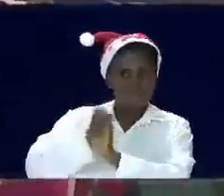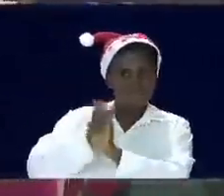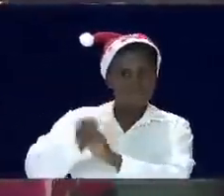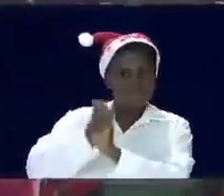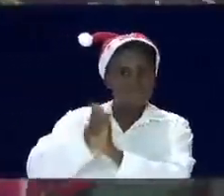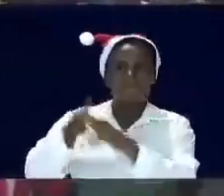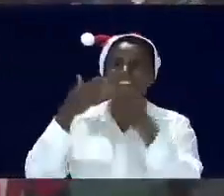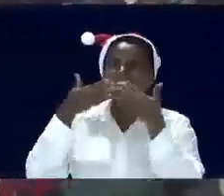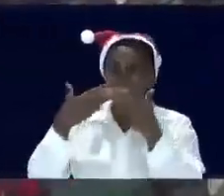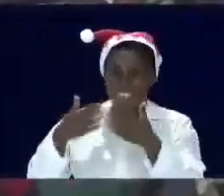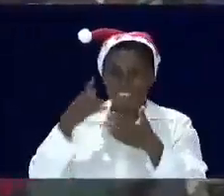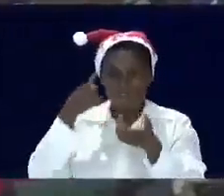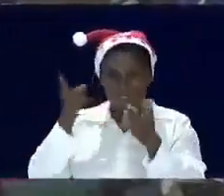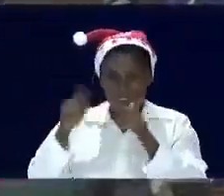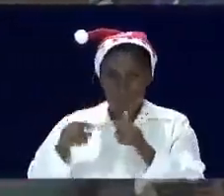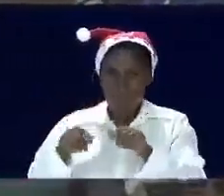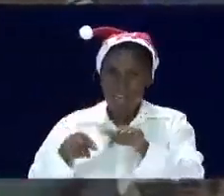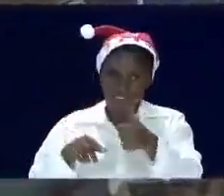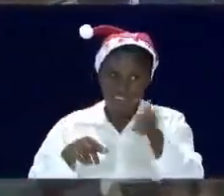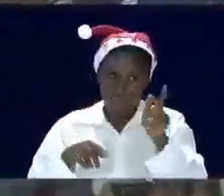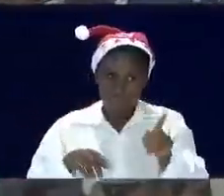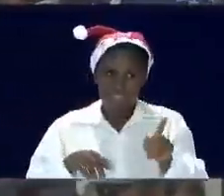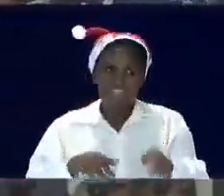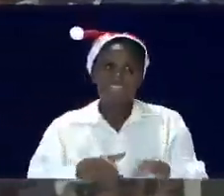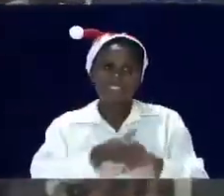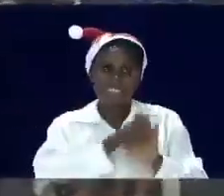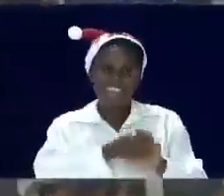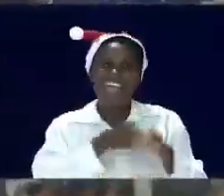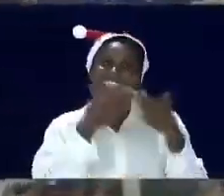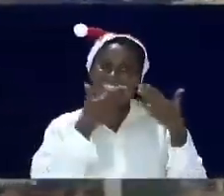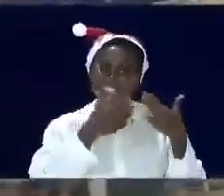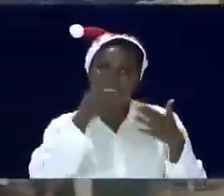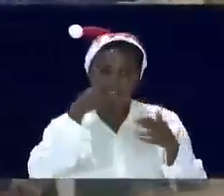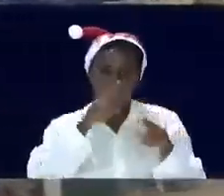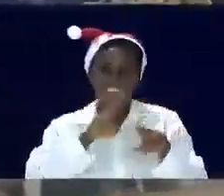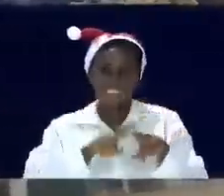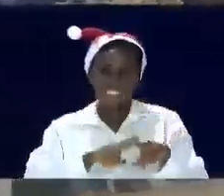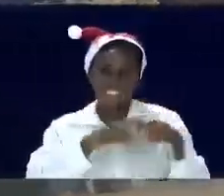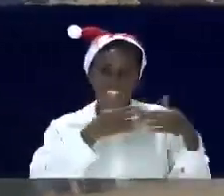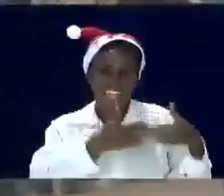Now tell the other person, thank you for sitting next to me.